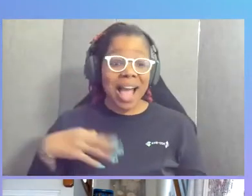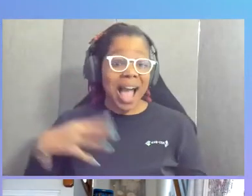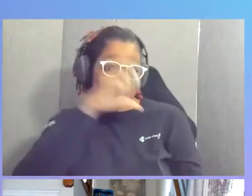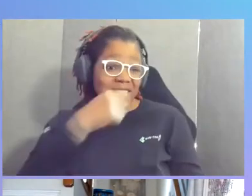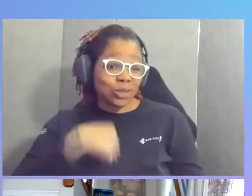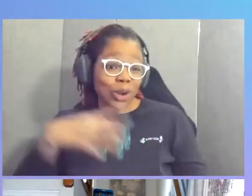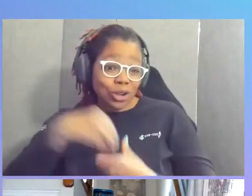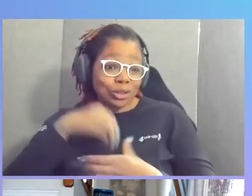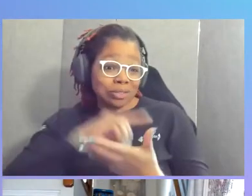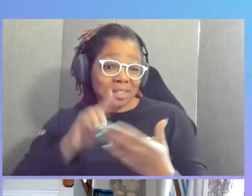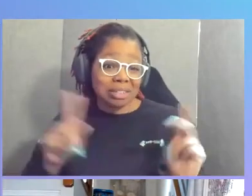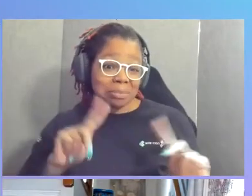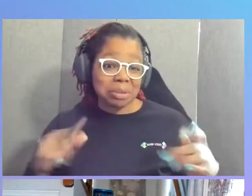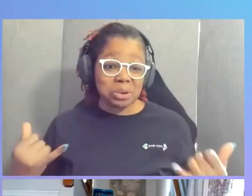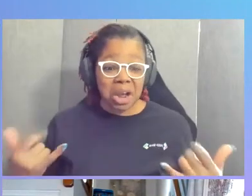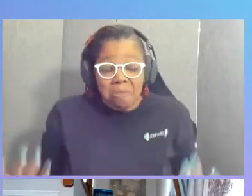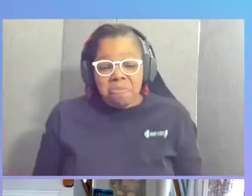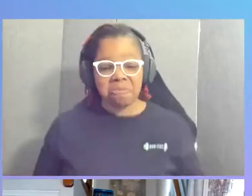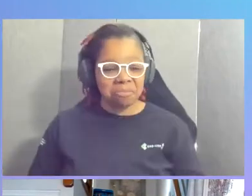design people now.